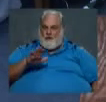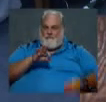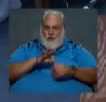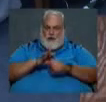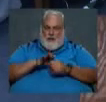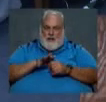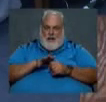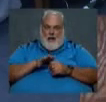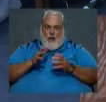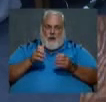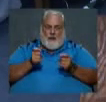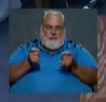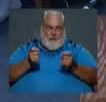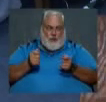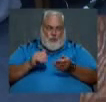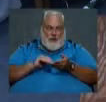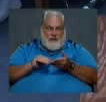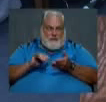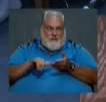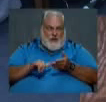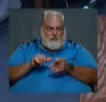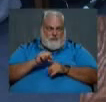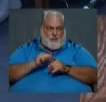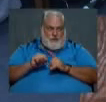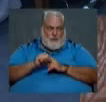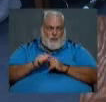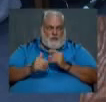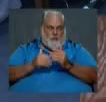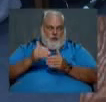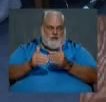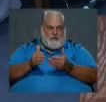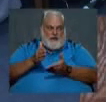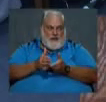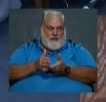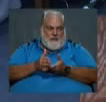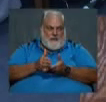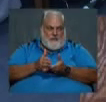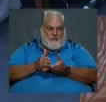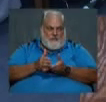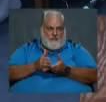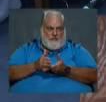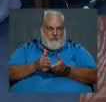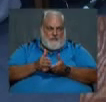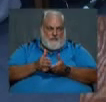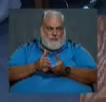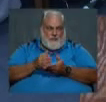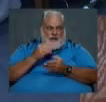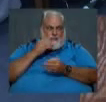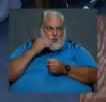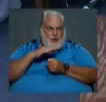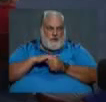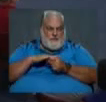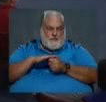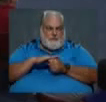for immediate relief of this situation. What would be the process to end the homeless degradation to the neighborhood?